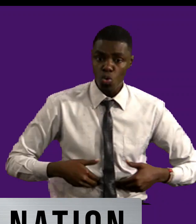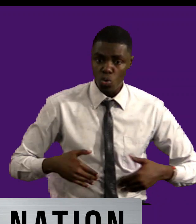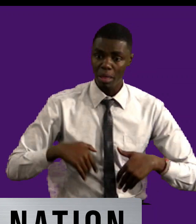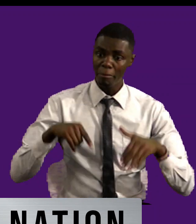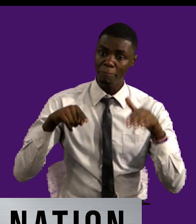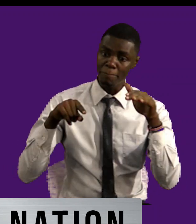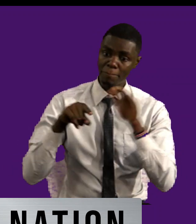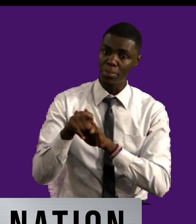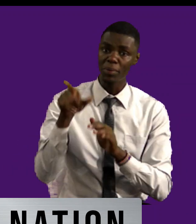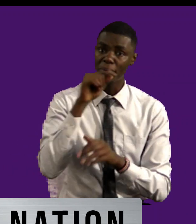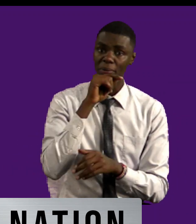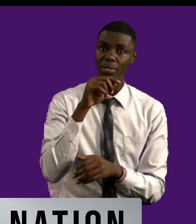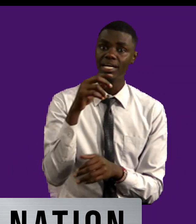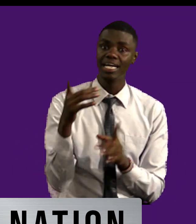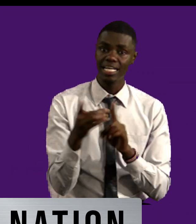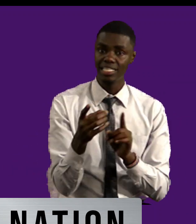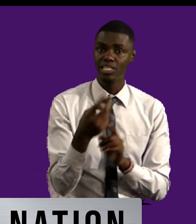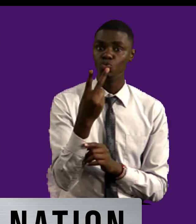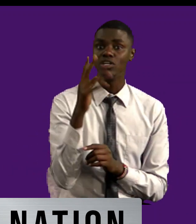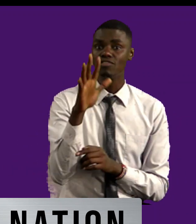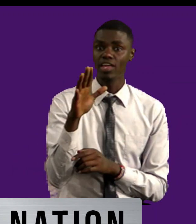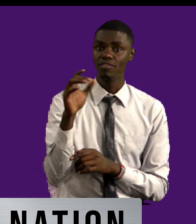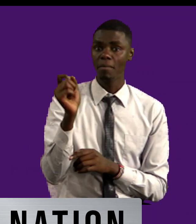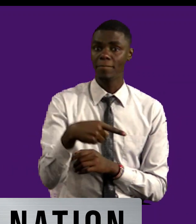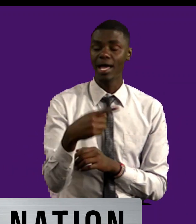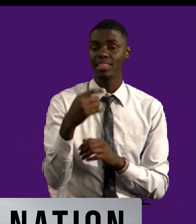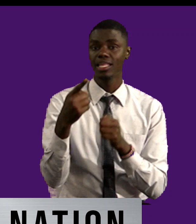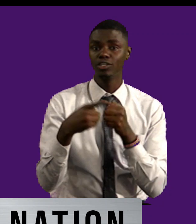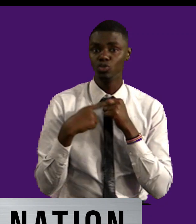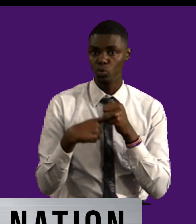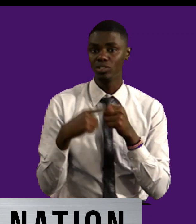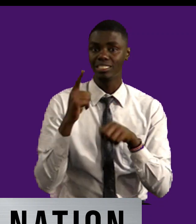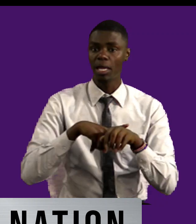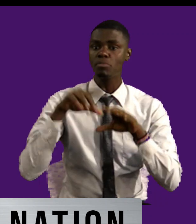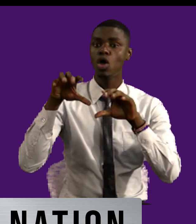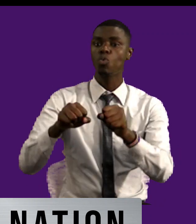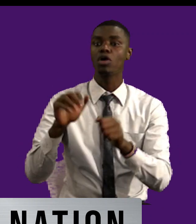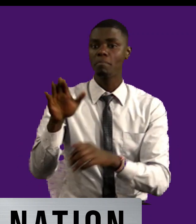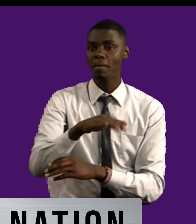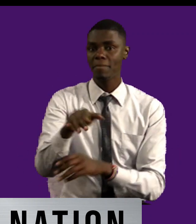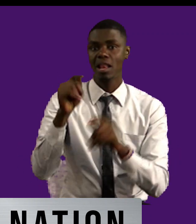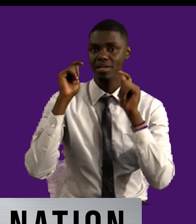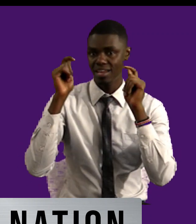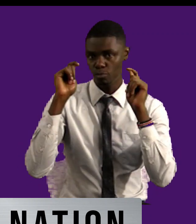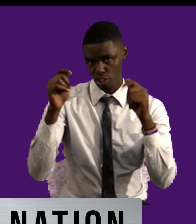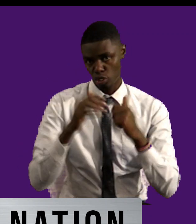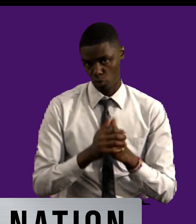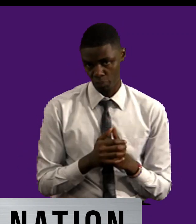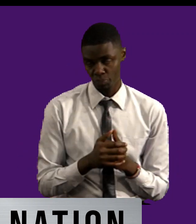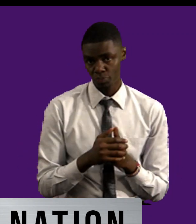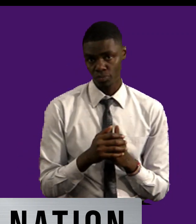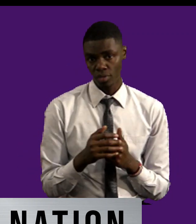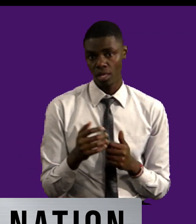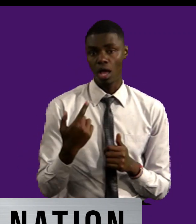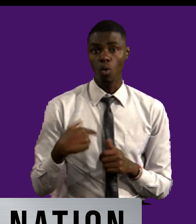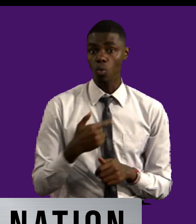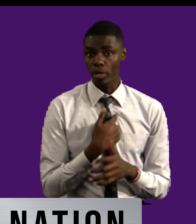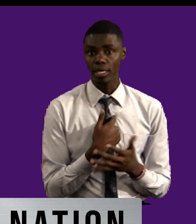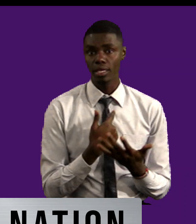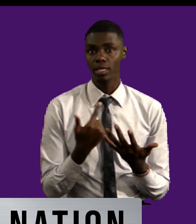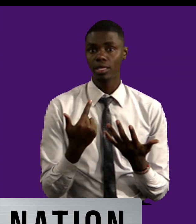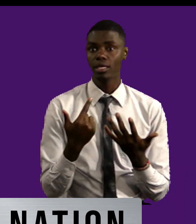on 25th June during Occupy Parliament demonstrations. We